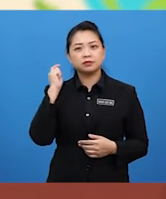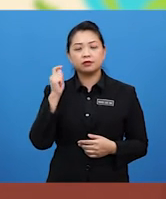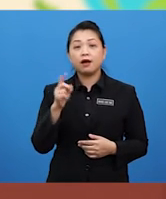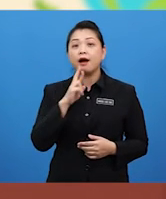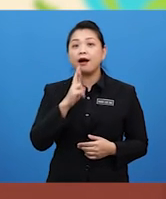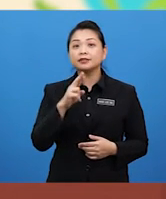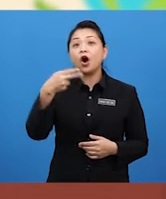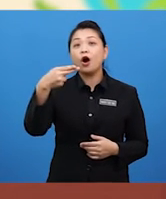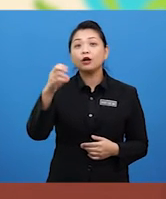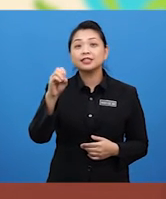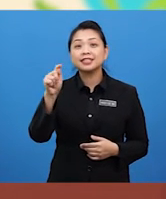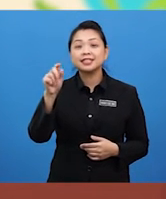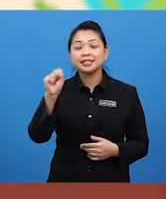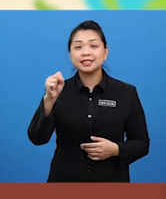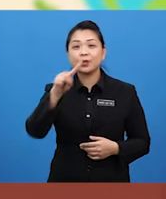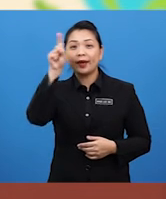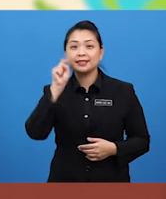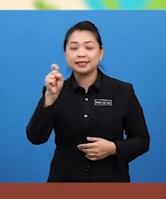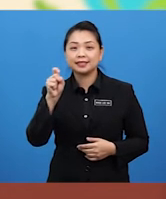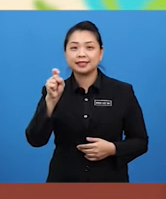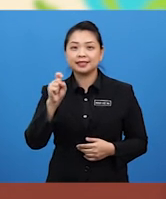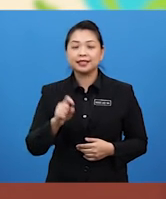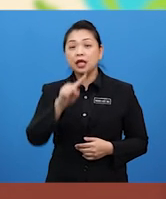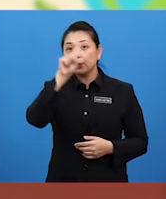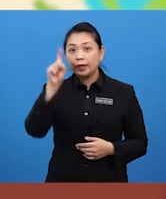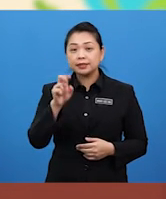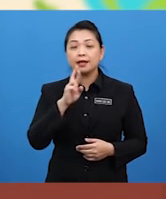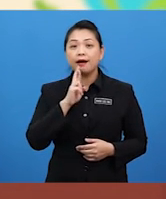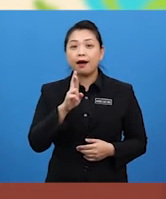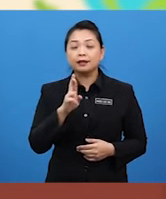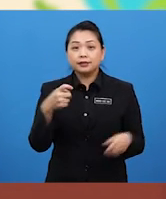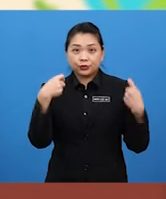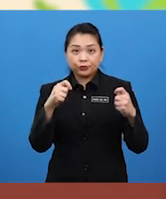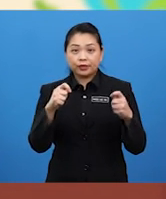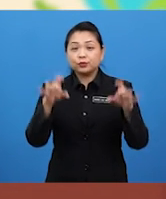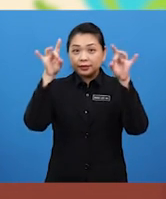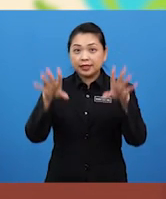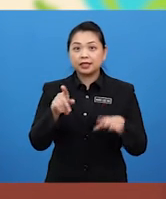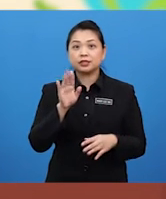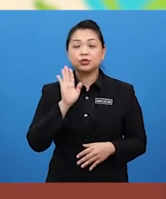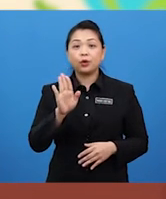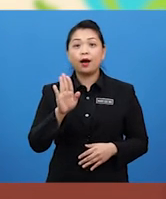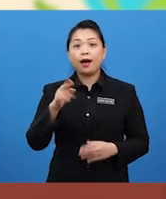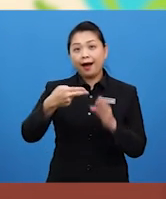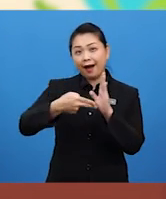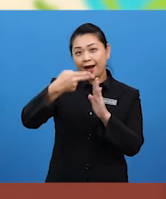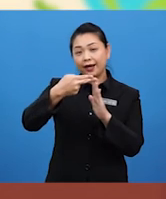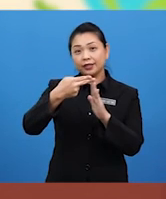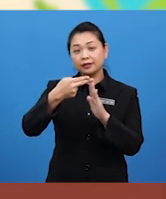HOTS question. The questions are meant to test your high-order thinking